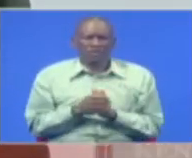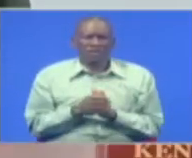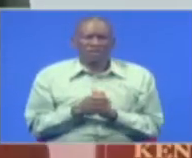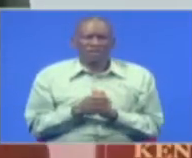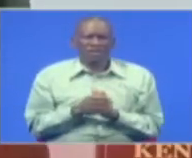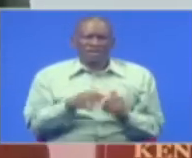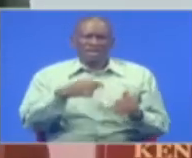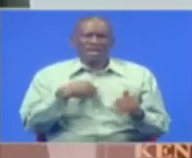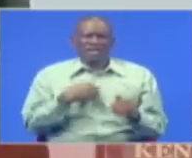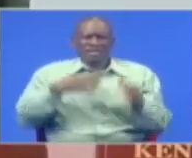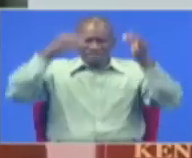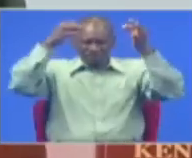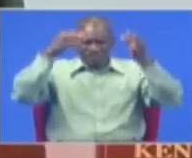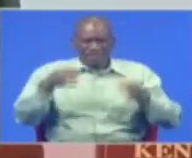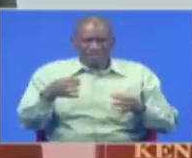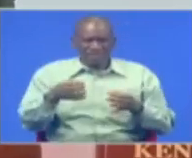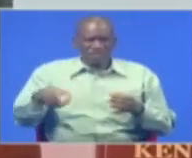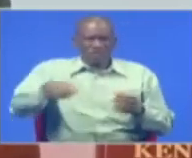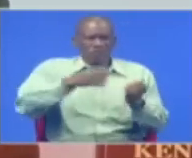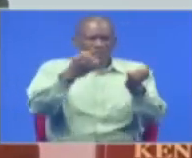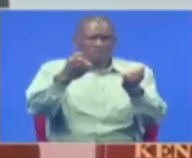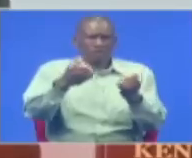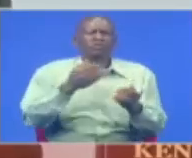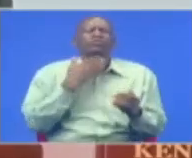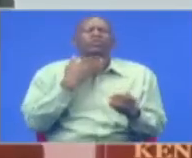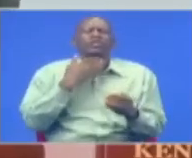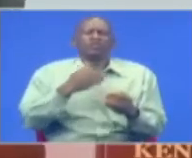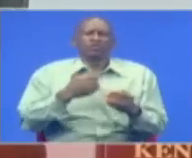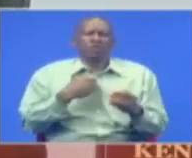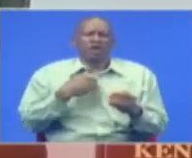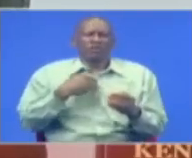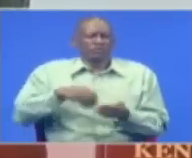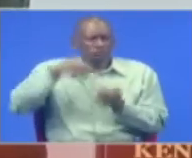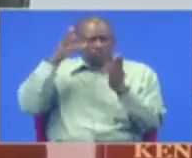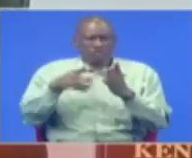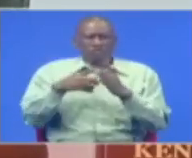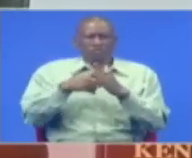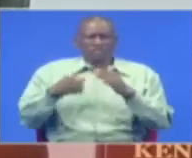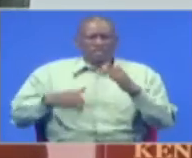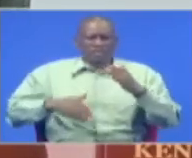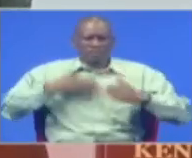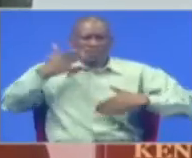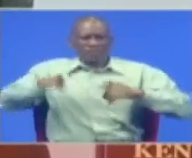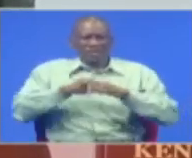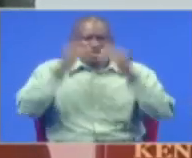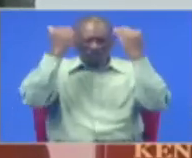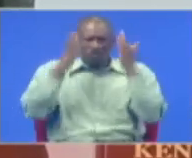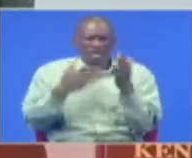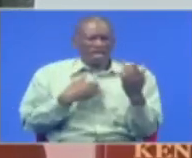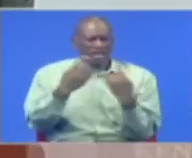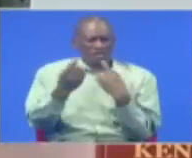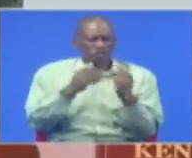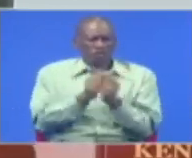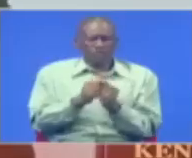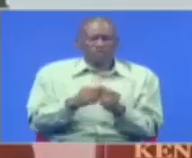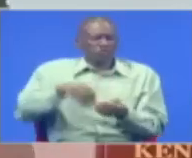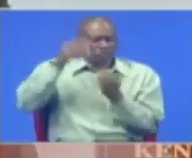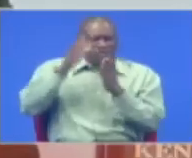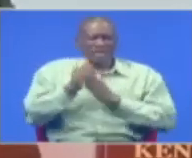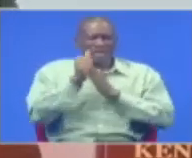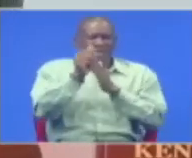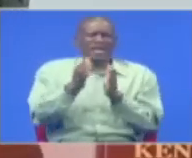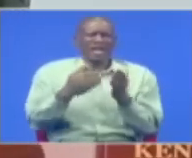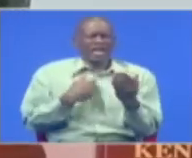I decided we needed to get our students to start behaving like lawyers. So I had a chat with the student leadership, had a chat with